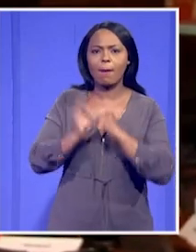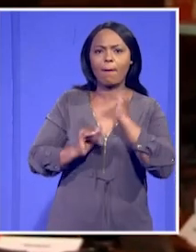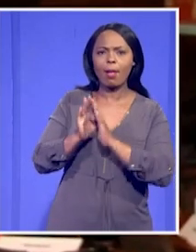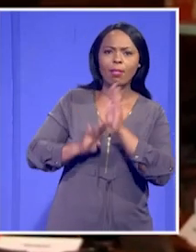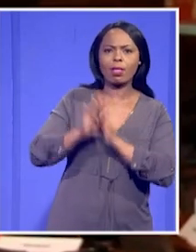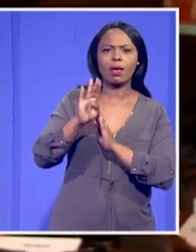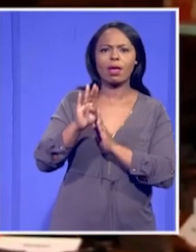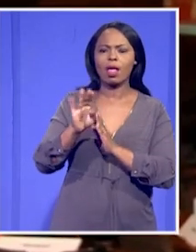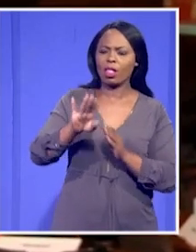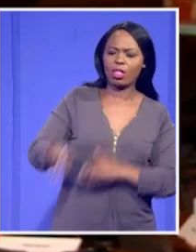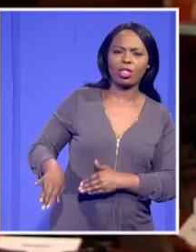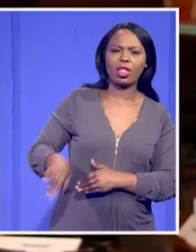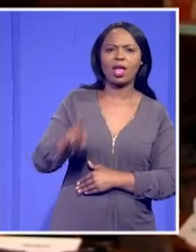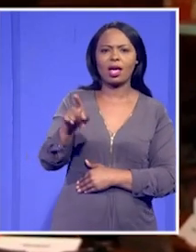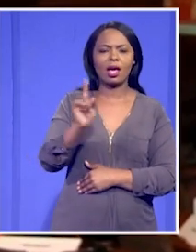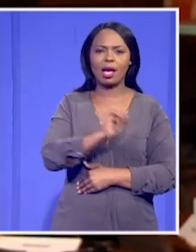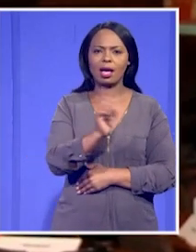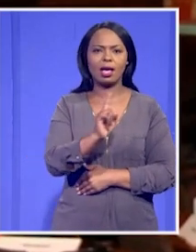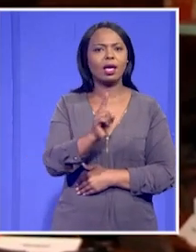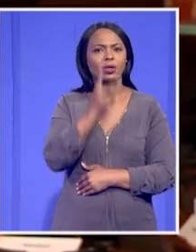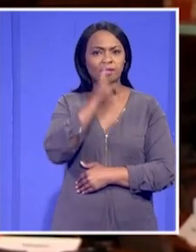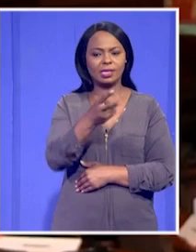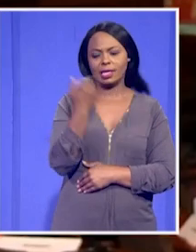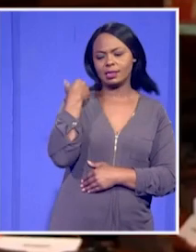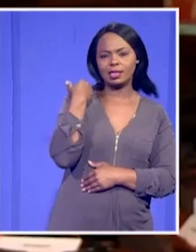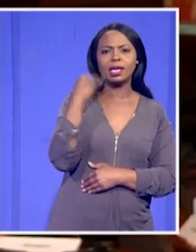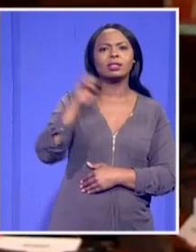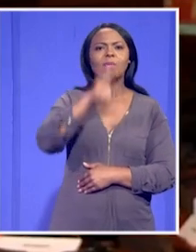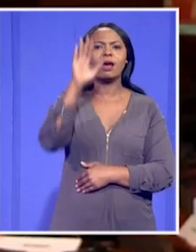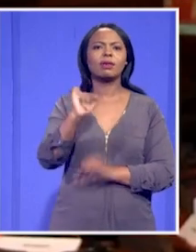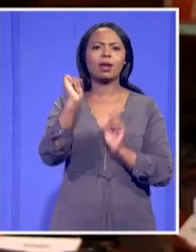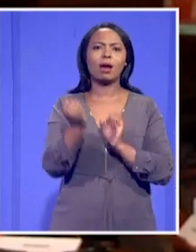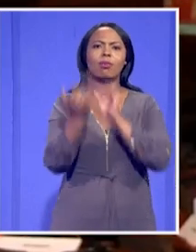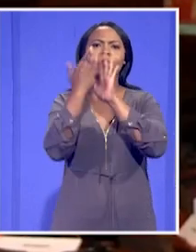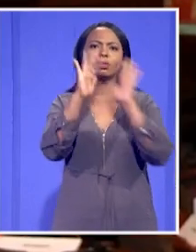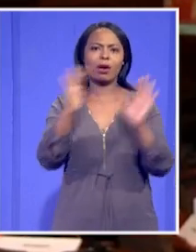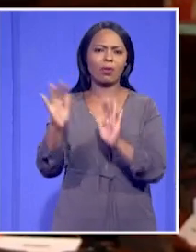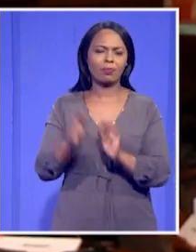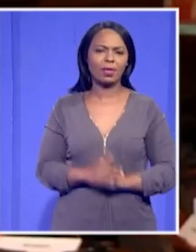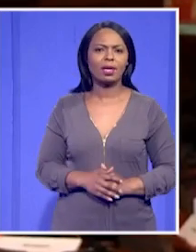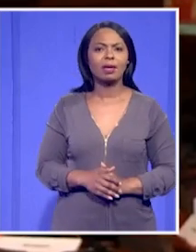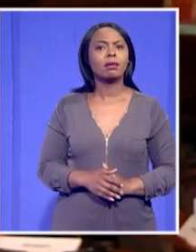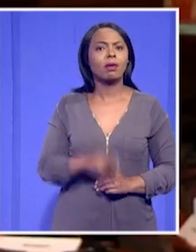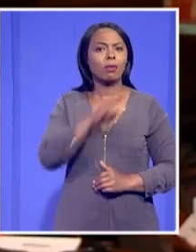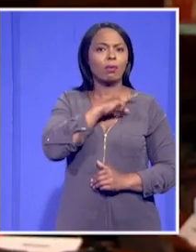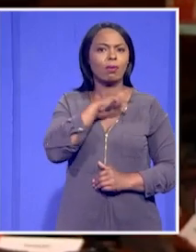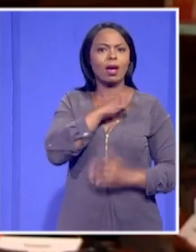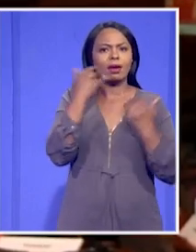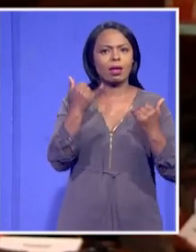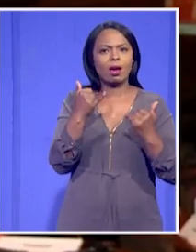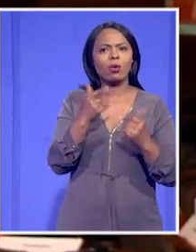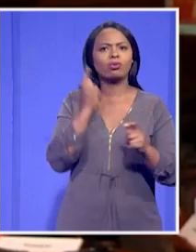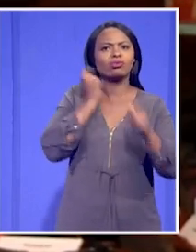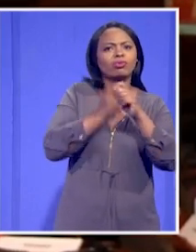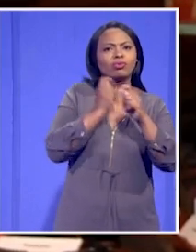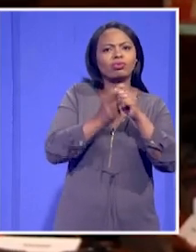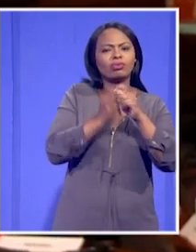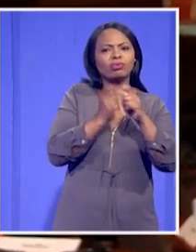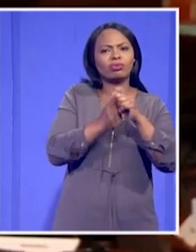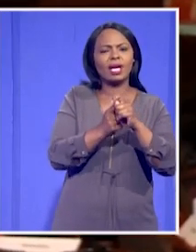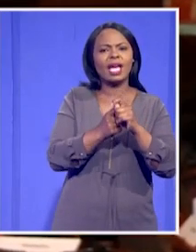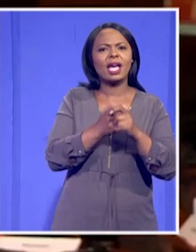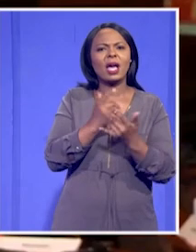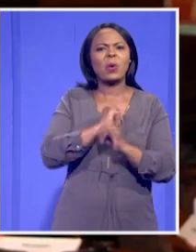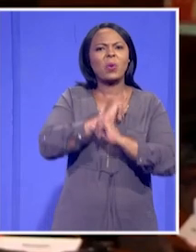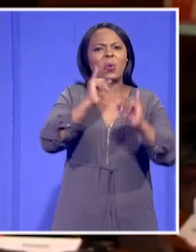saw yesterday, for example, the South African approach. We started seeing a typical shack, which has been horrible for